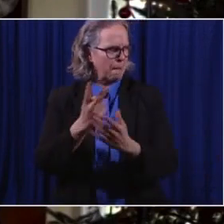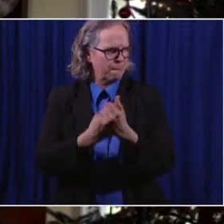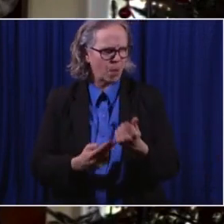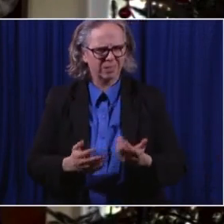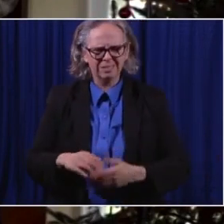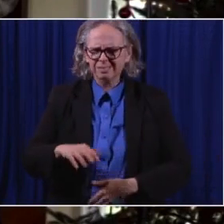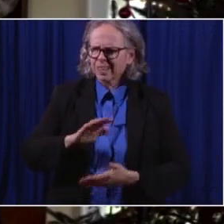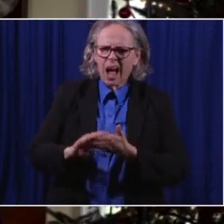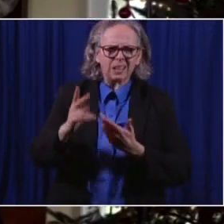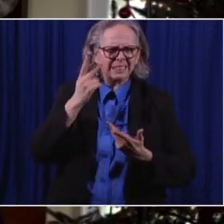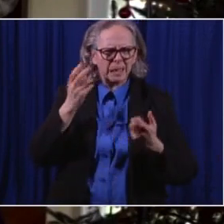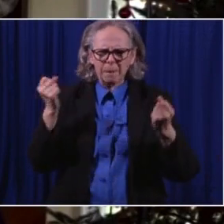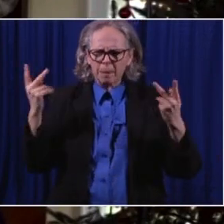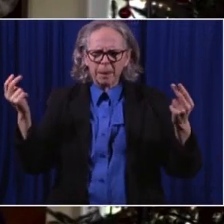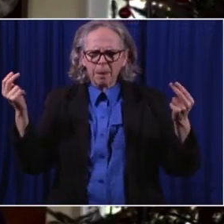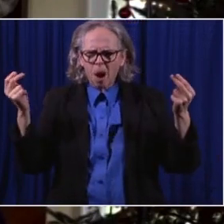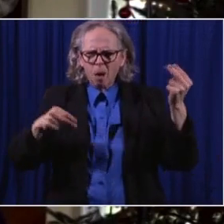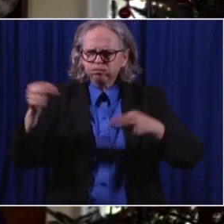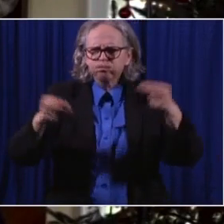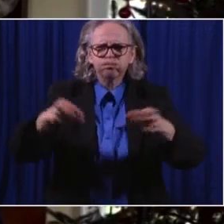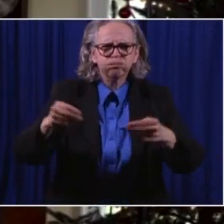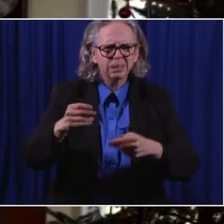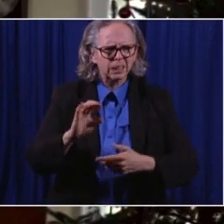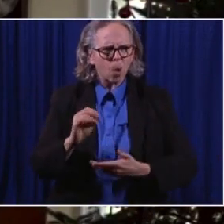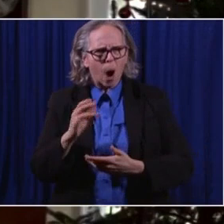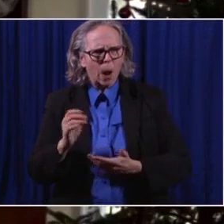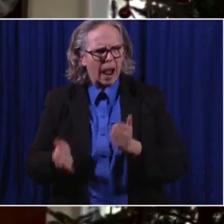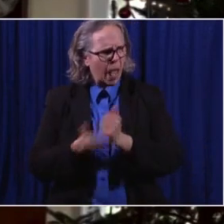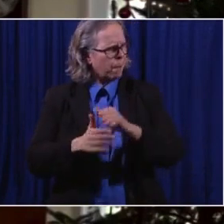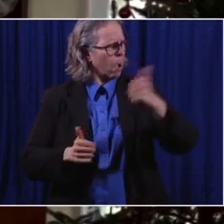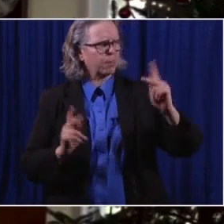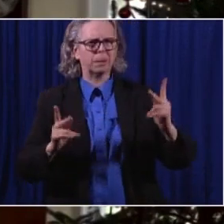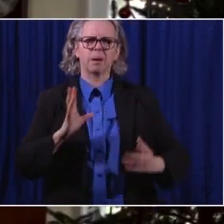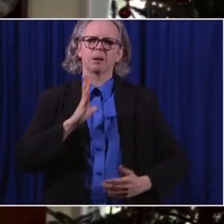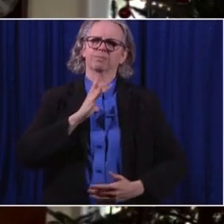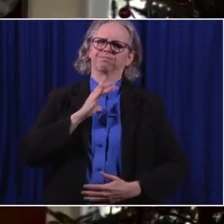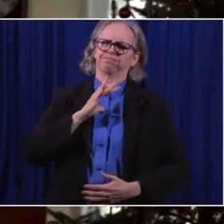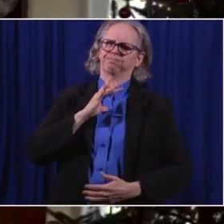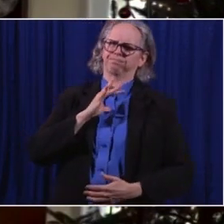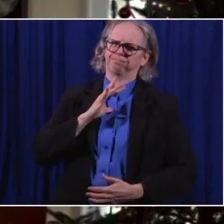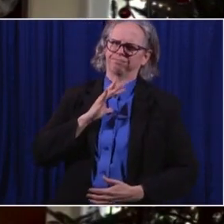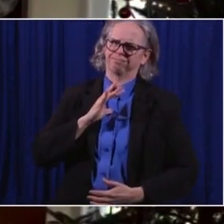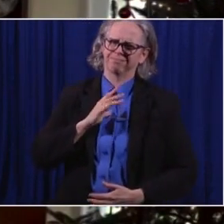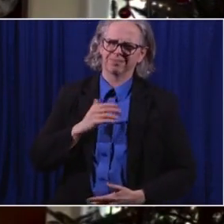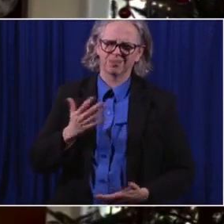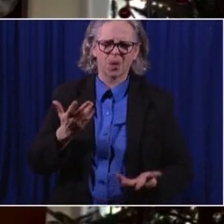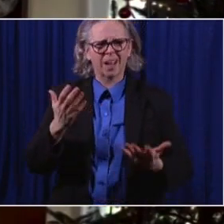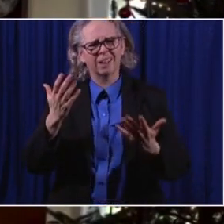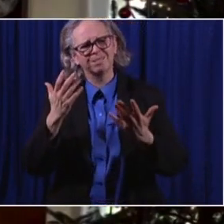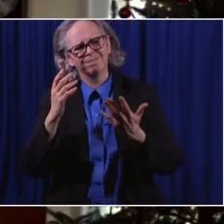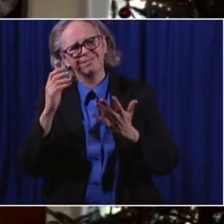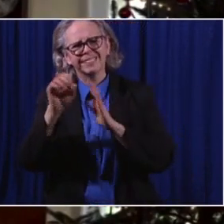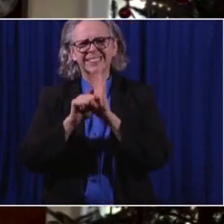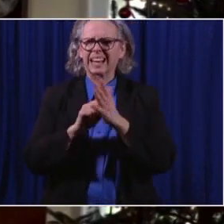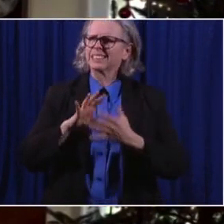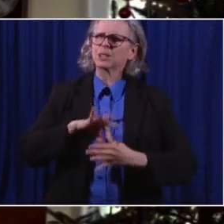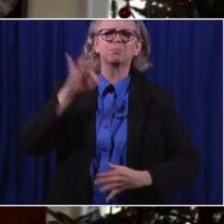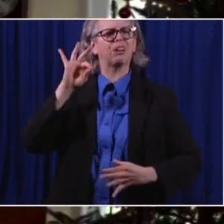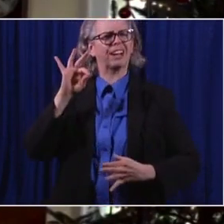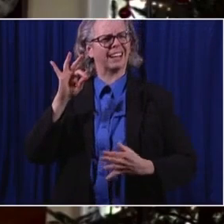helping Ohioans. It's part of our spirit and one of the many things that makes our state so great. And we want to see everyone have food